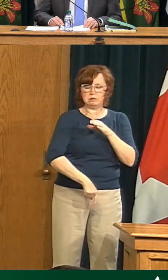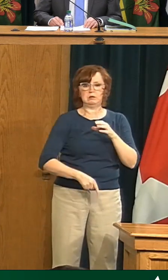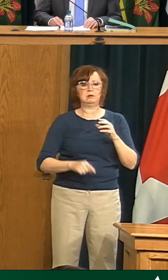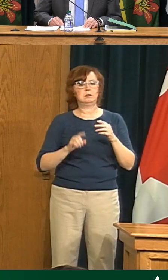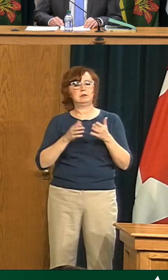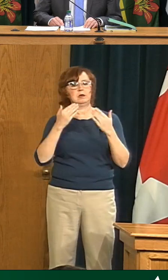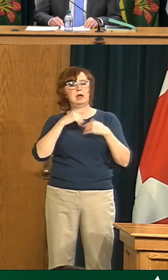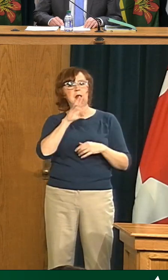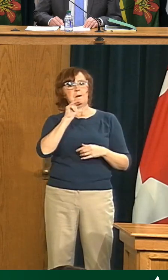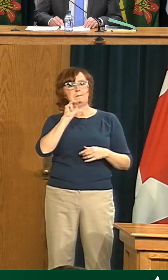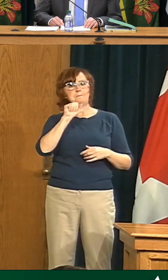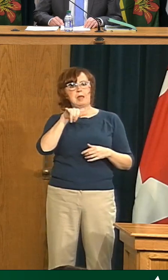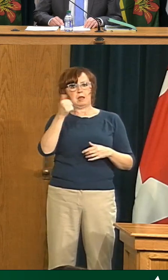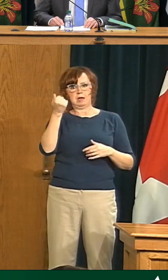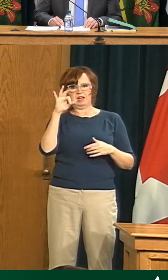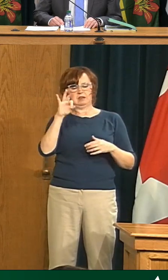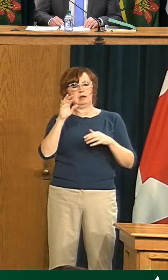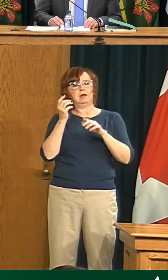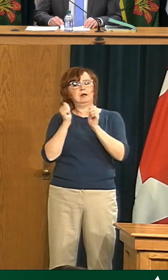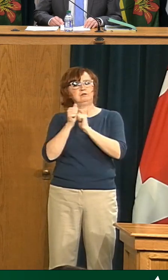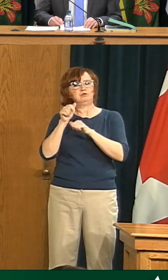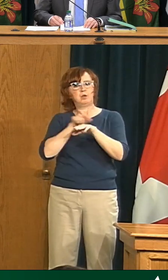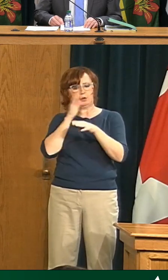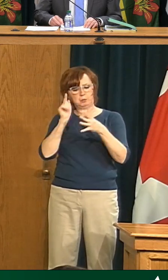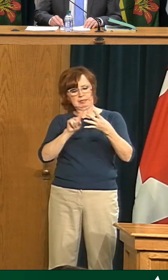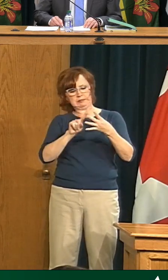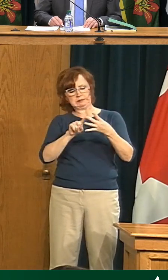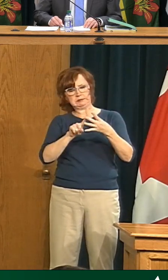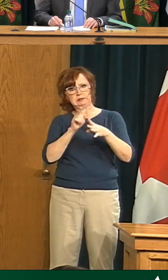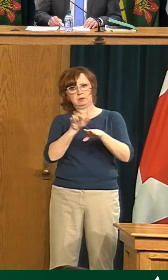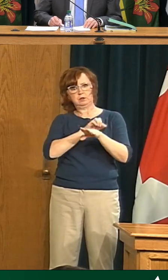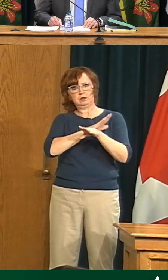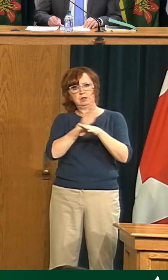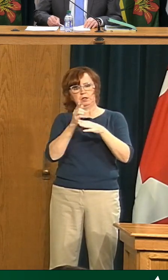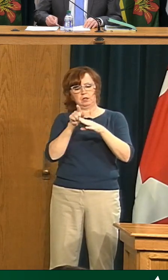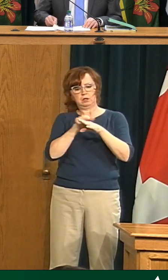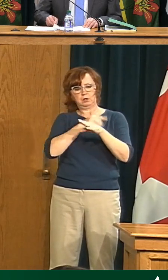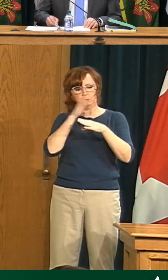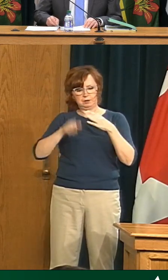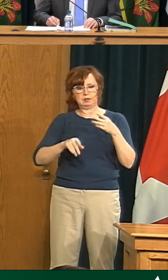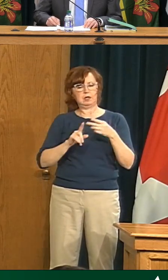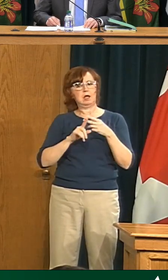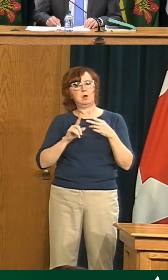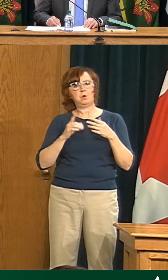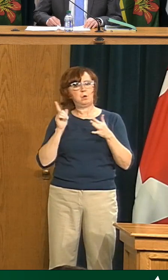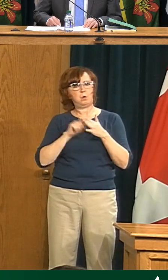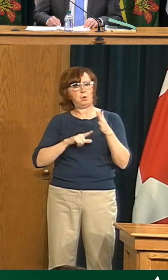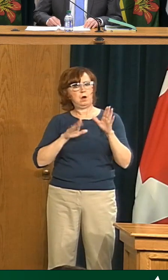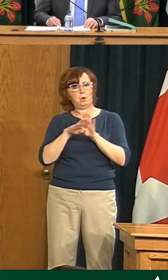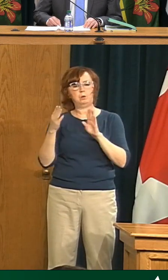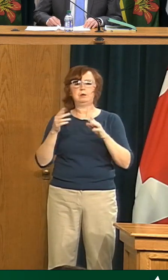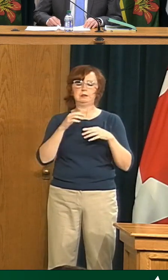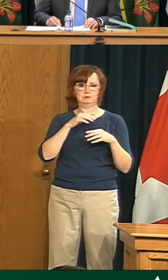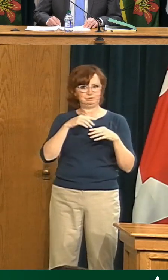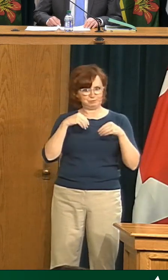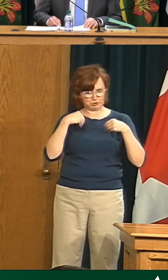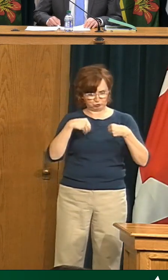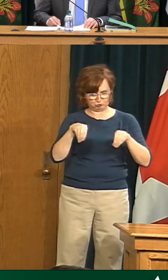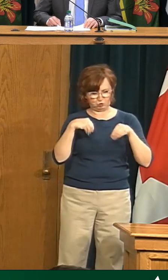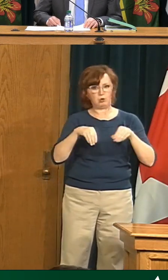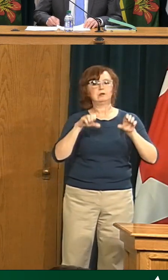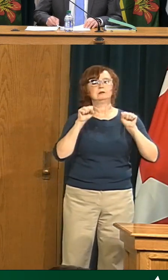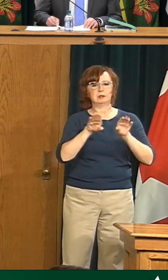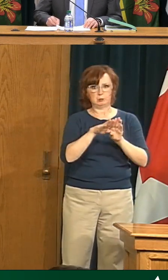2, currently restricted retail stores and some of the personal services will be allowed to open. Retail